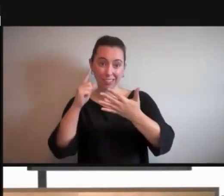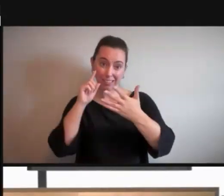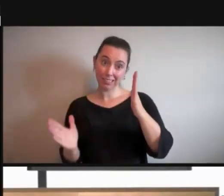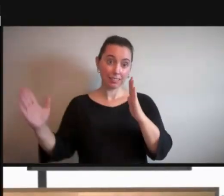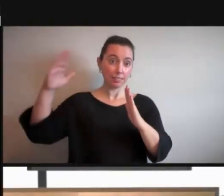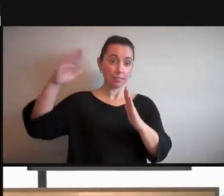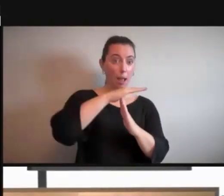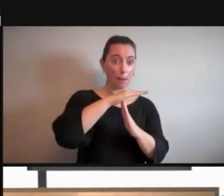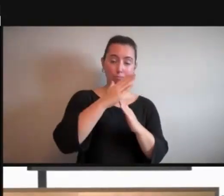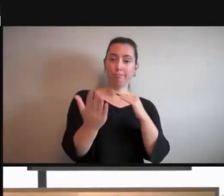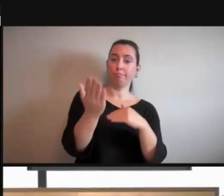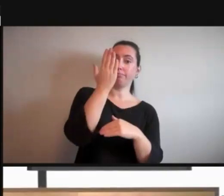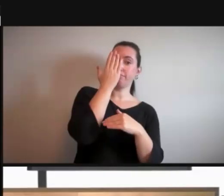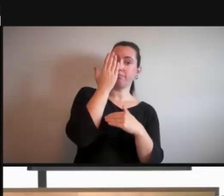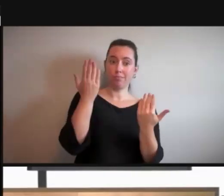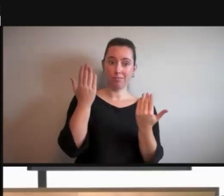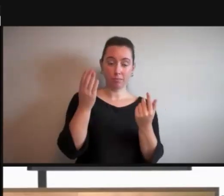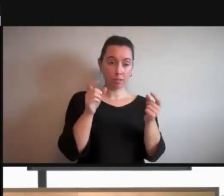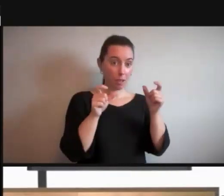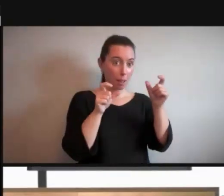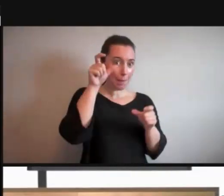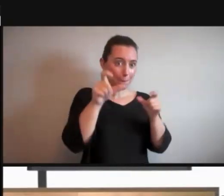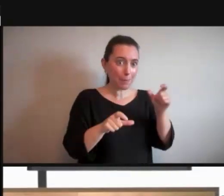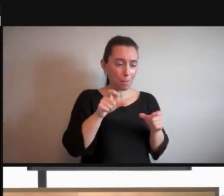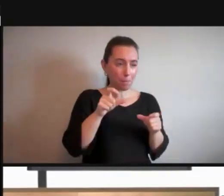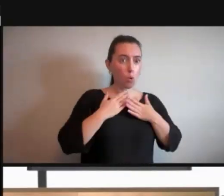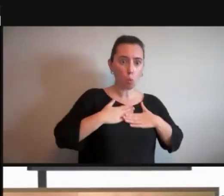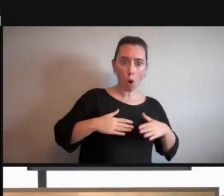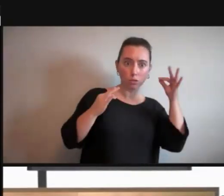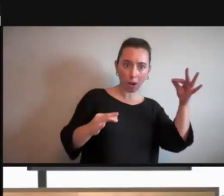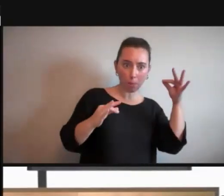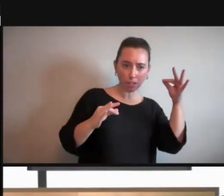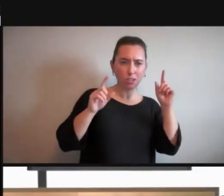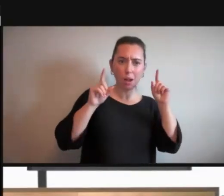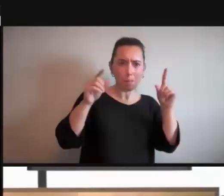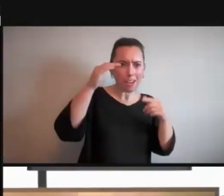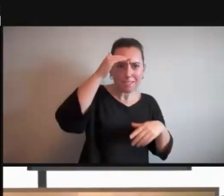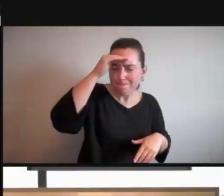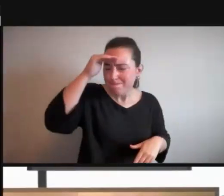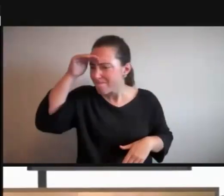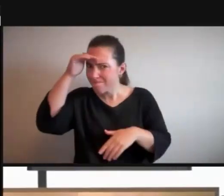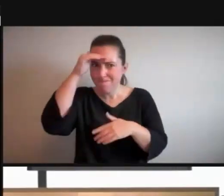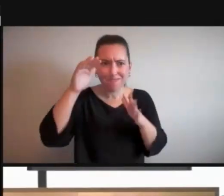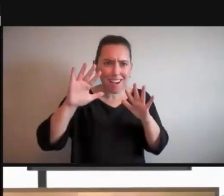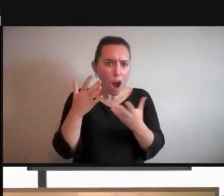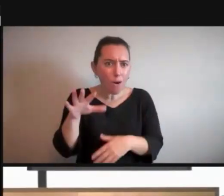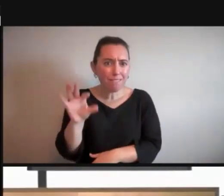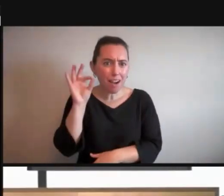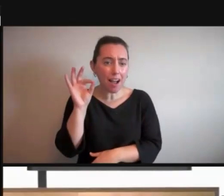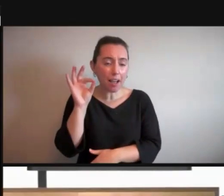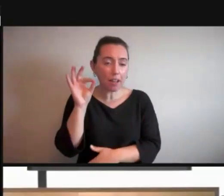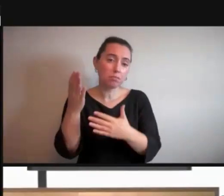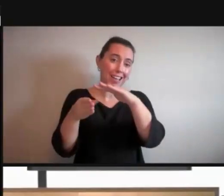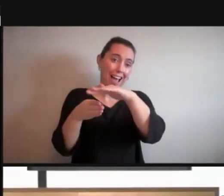users know where to look for documentation on accessibility features? I mean, one obvious place is to look in the